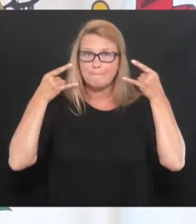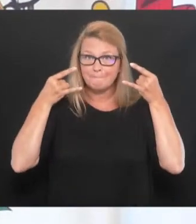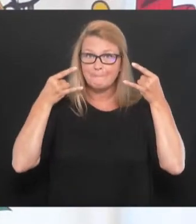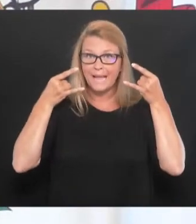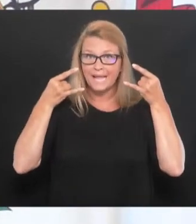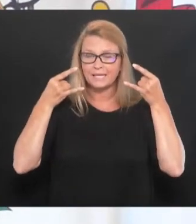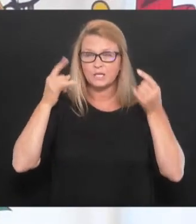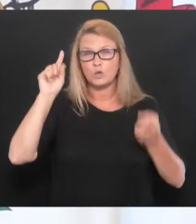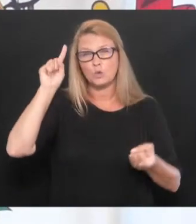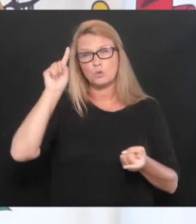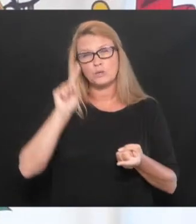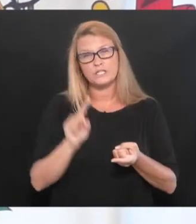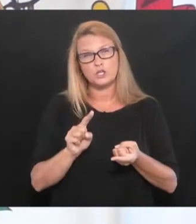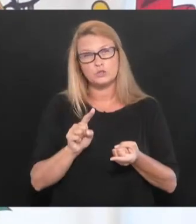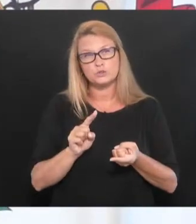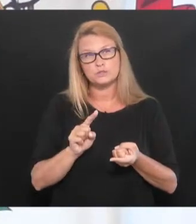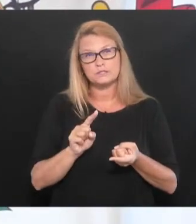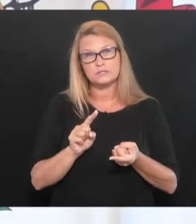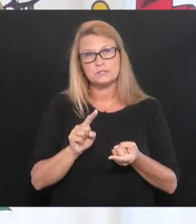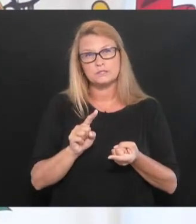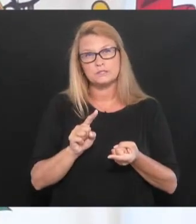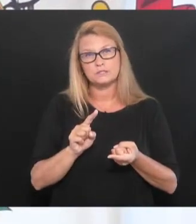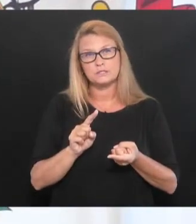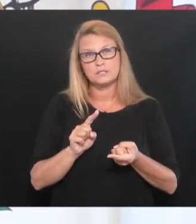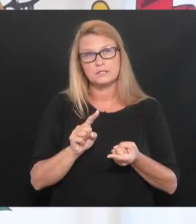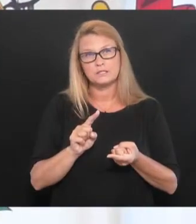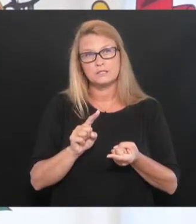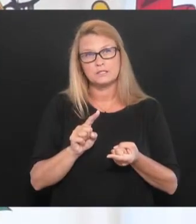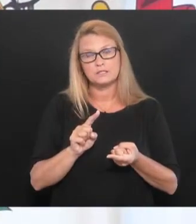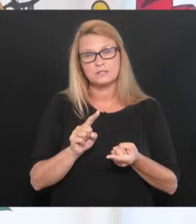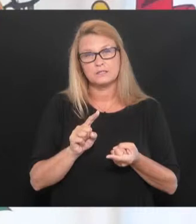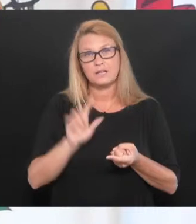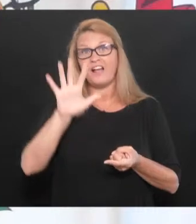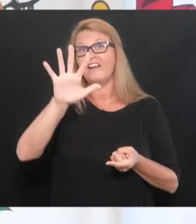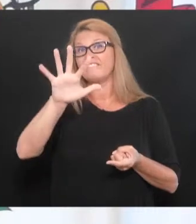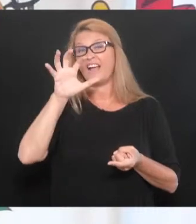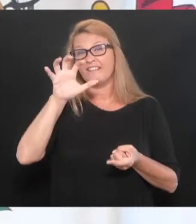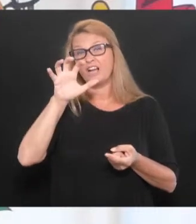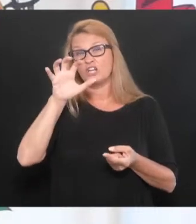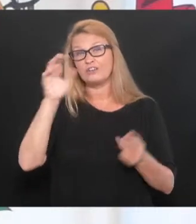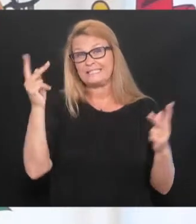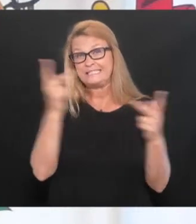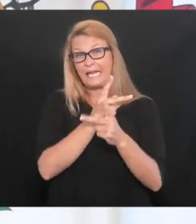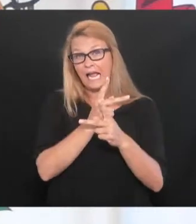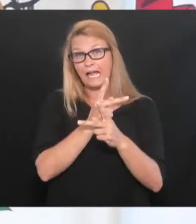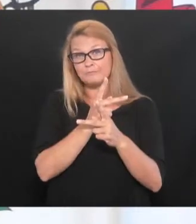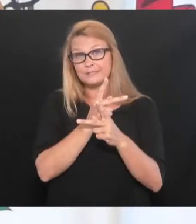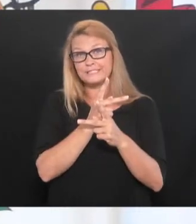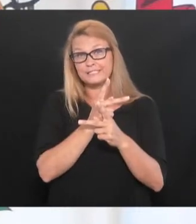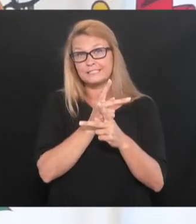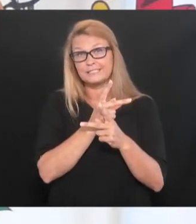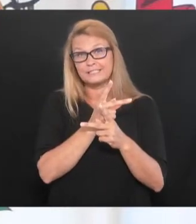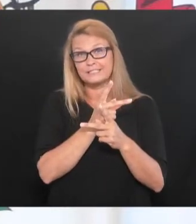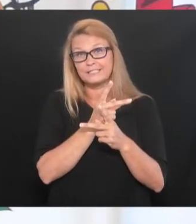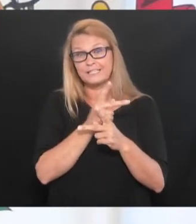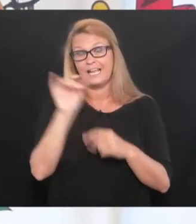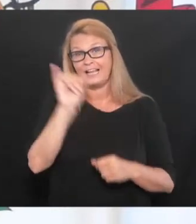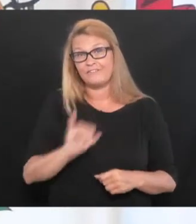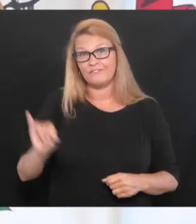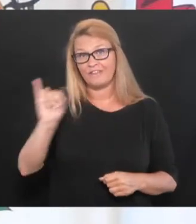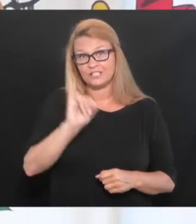cut it down to 1,000 times as much, or 500 times as much of